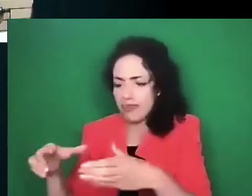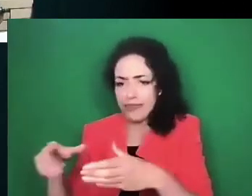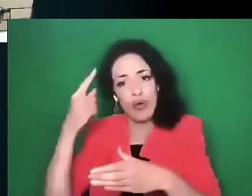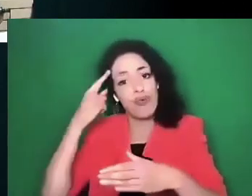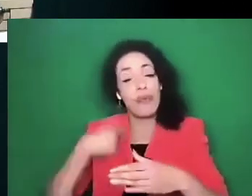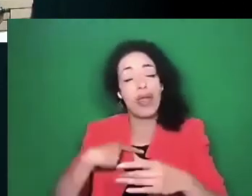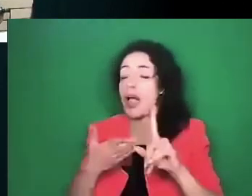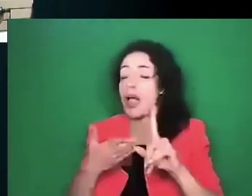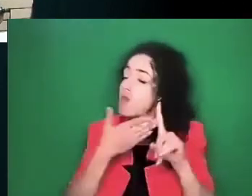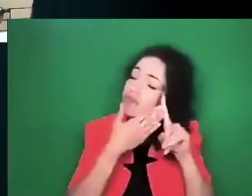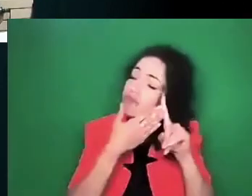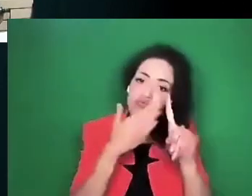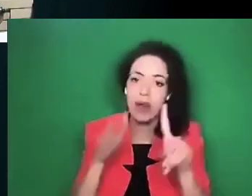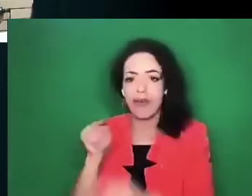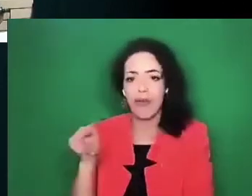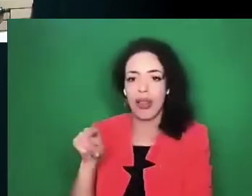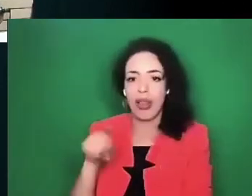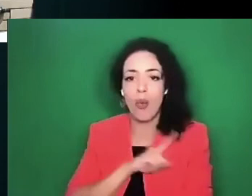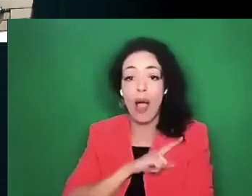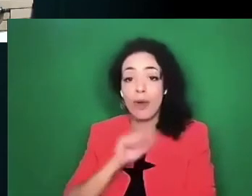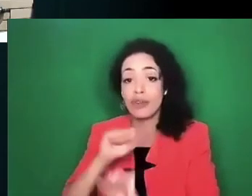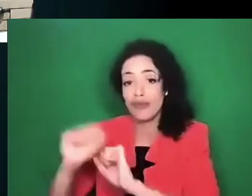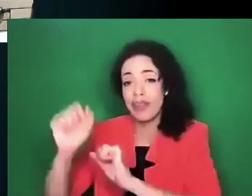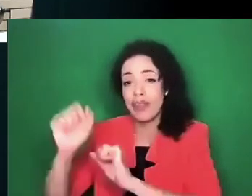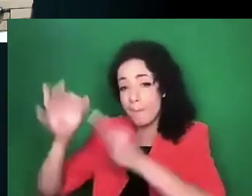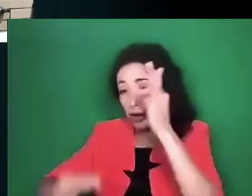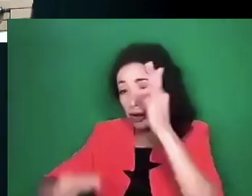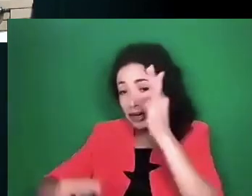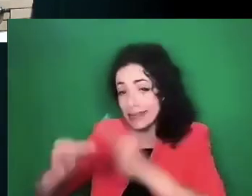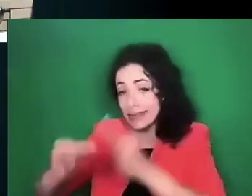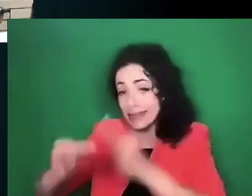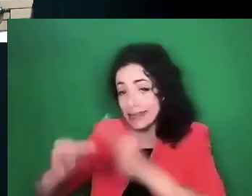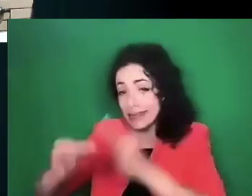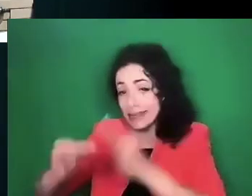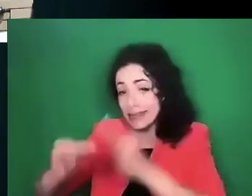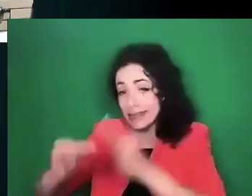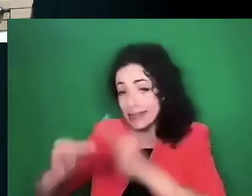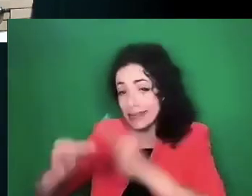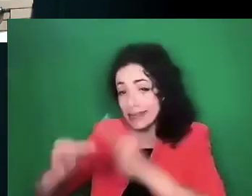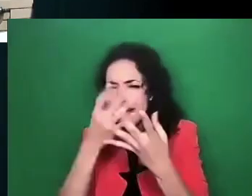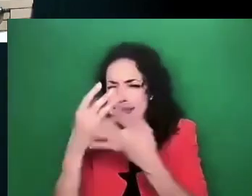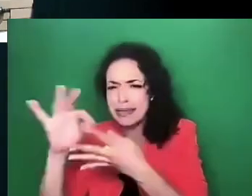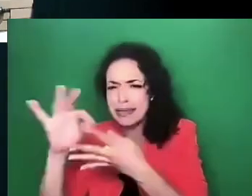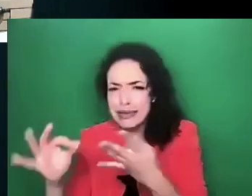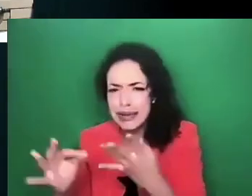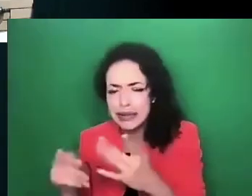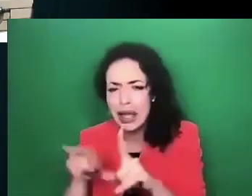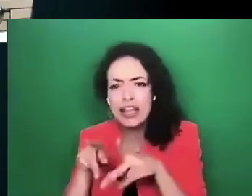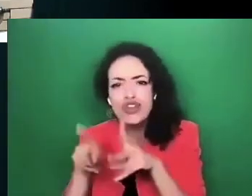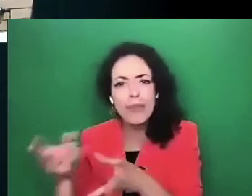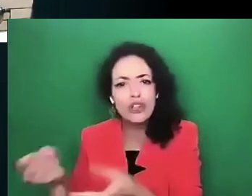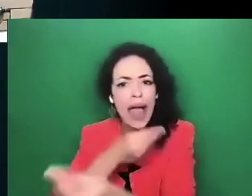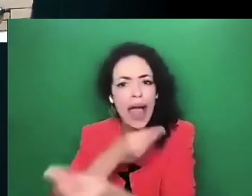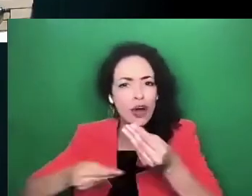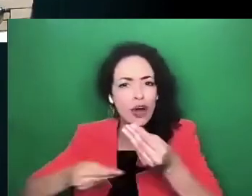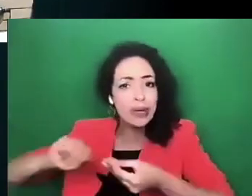the sense of its politics, but also thinking of the aesthetics and the kind of economies that were generated then that were truly revolutionary and that were